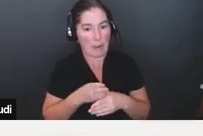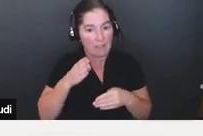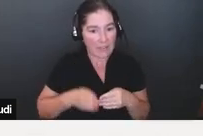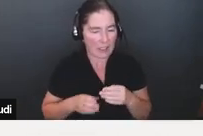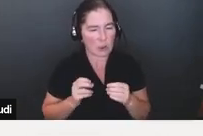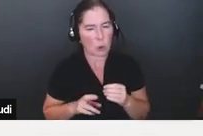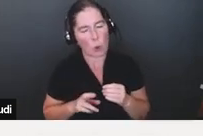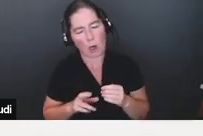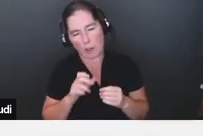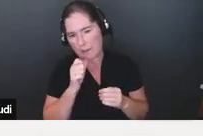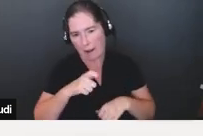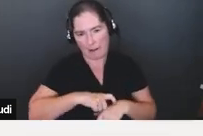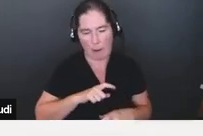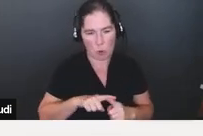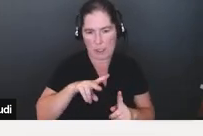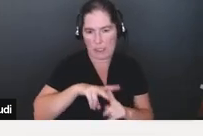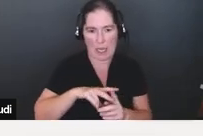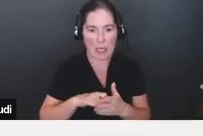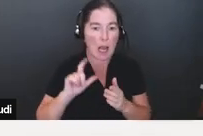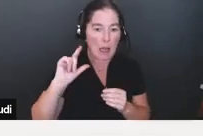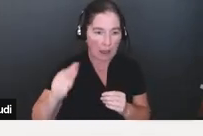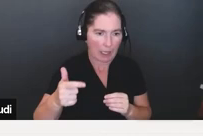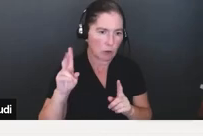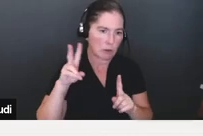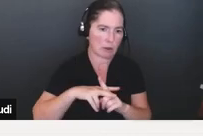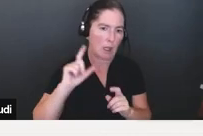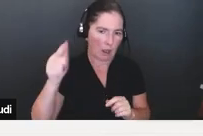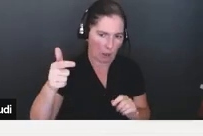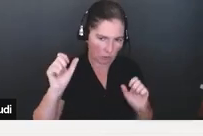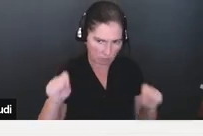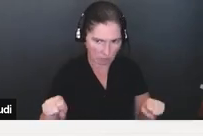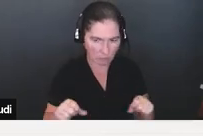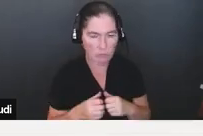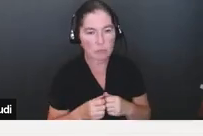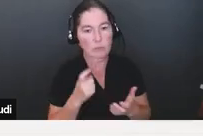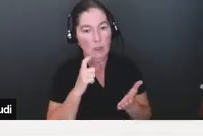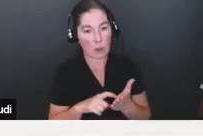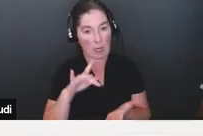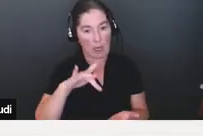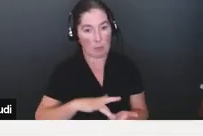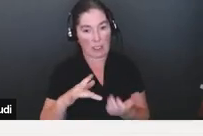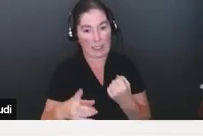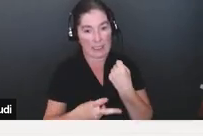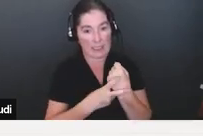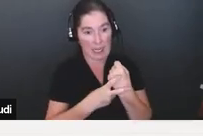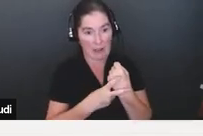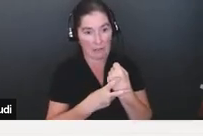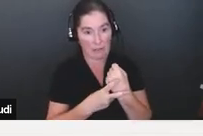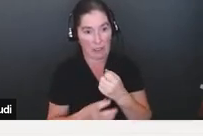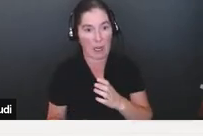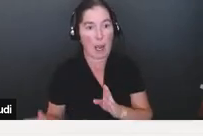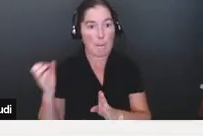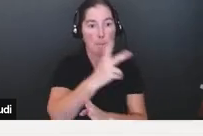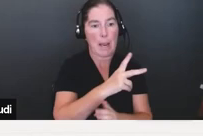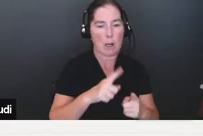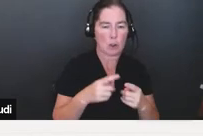to assign it at the moment. So then I could come back in and assign it later. I noticed when I hit save, I came back to the main assignments